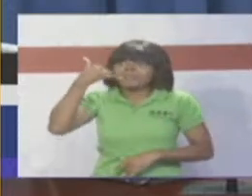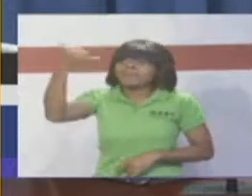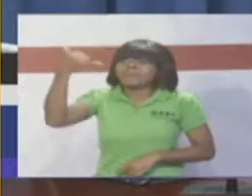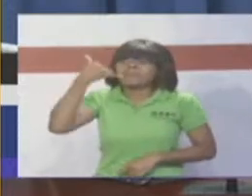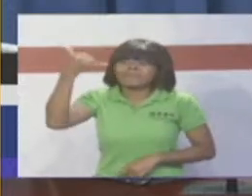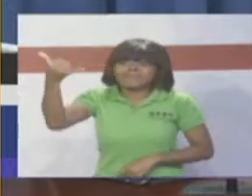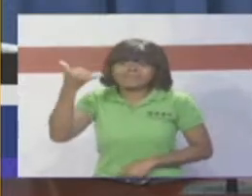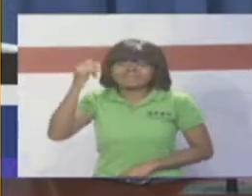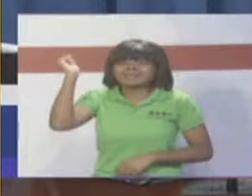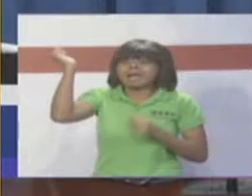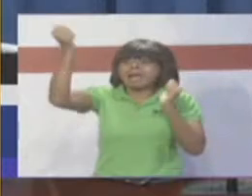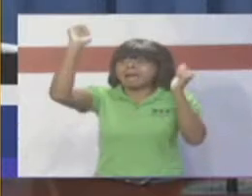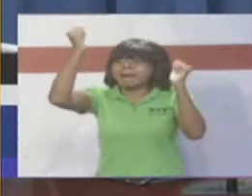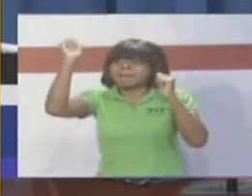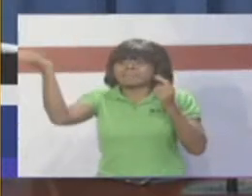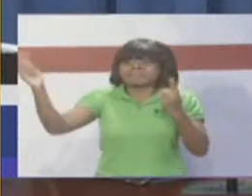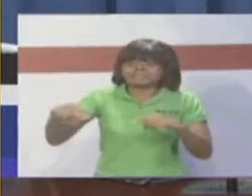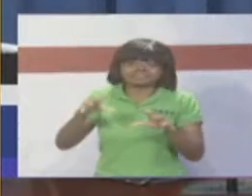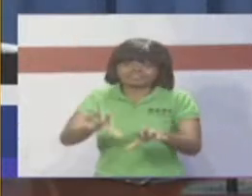So, ladies and gentlemen,